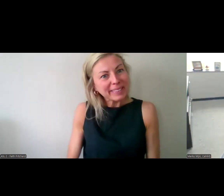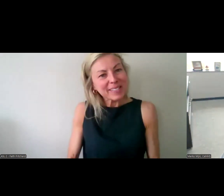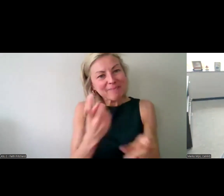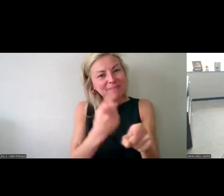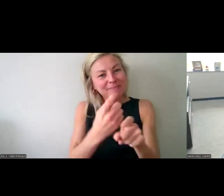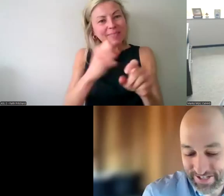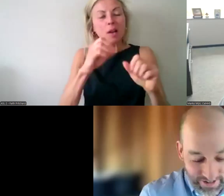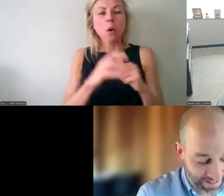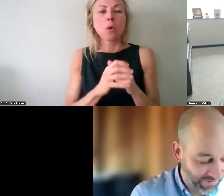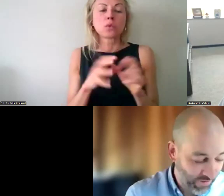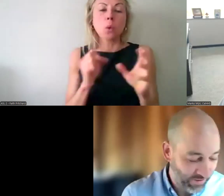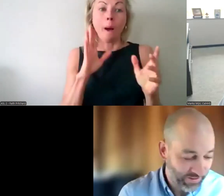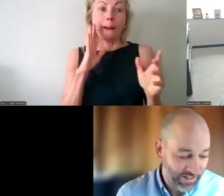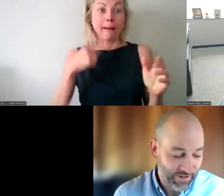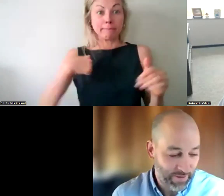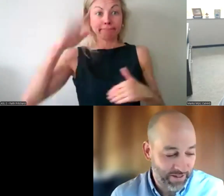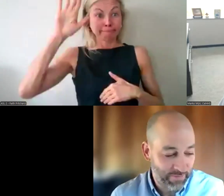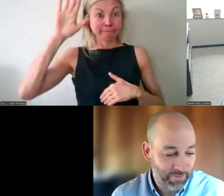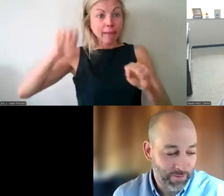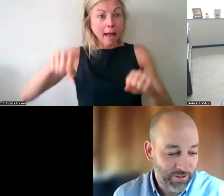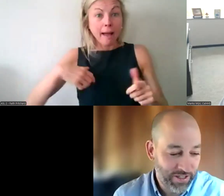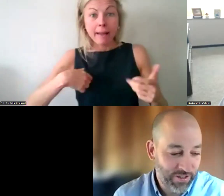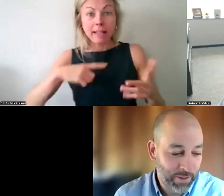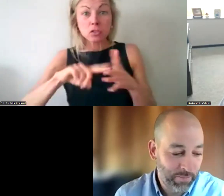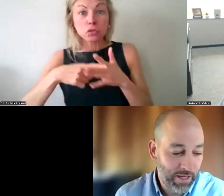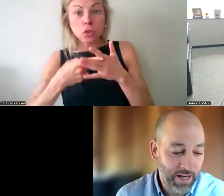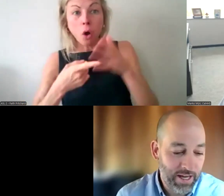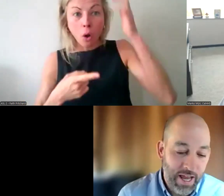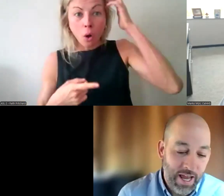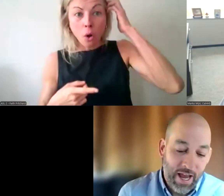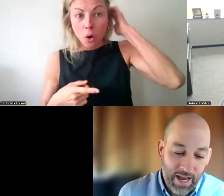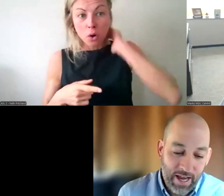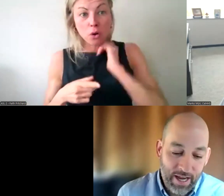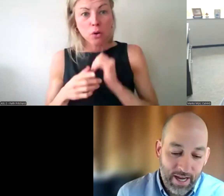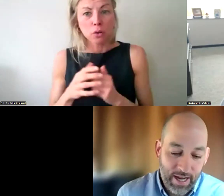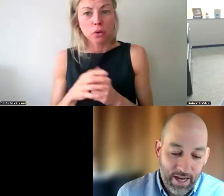I mean, I can start, and of course, other impact committee members can jump in. But